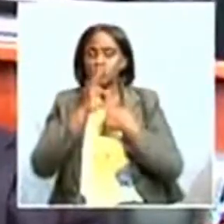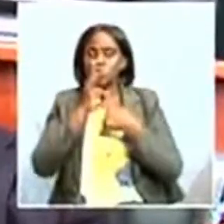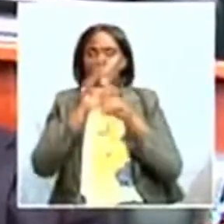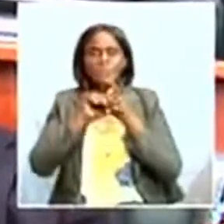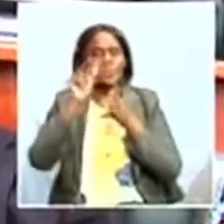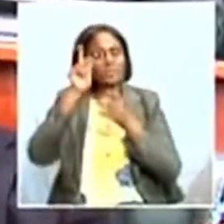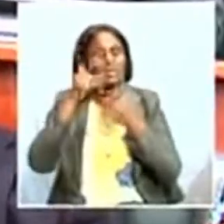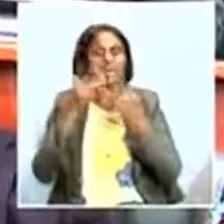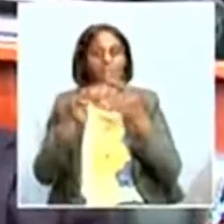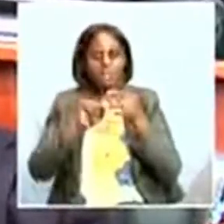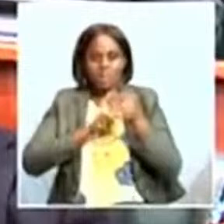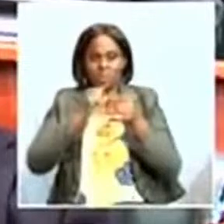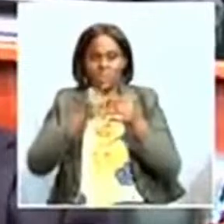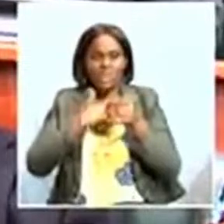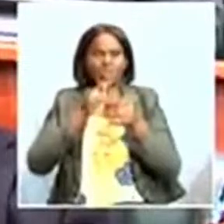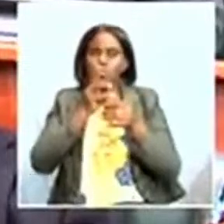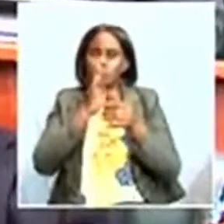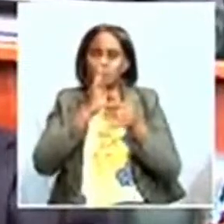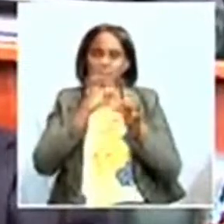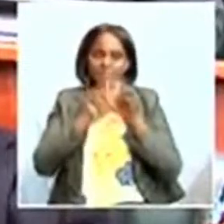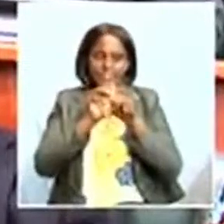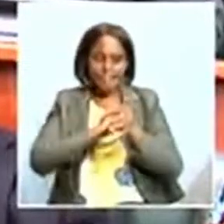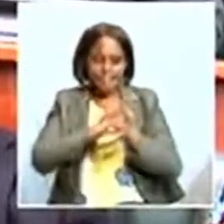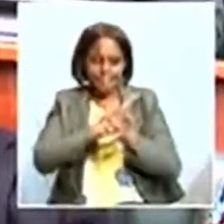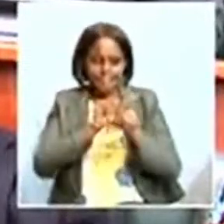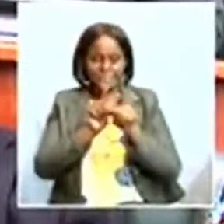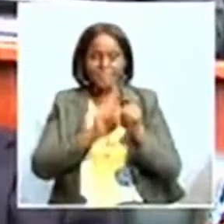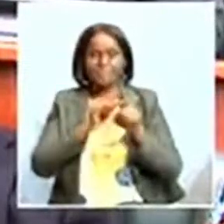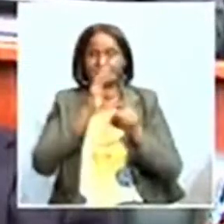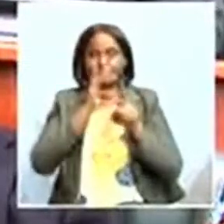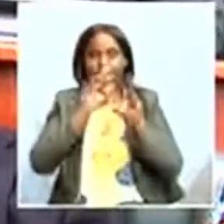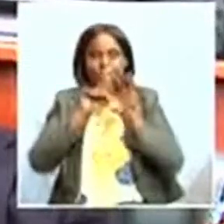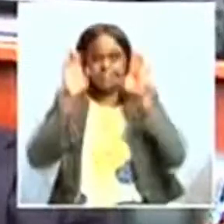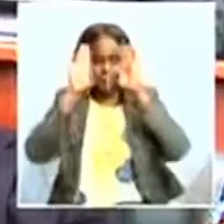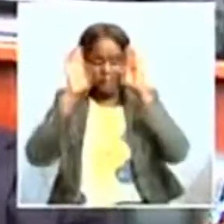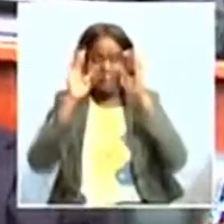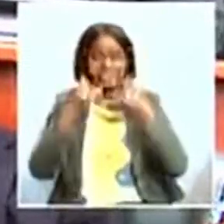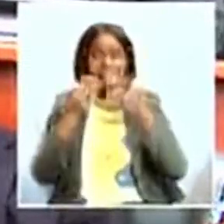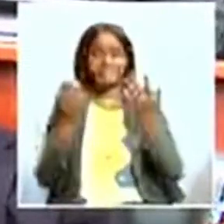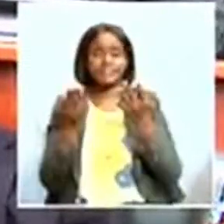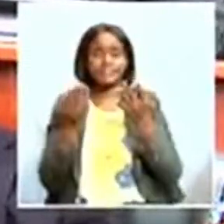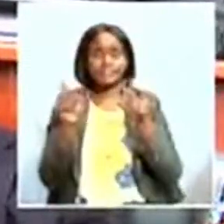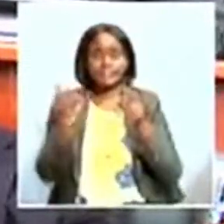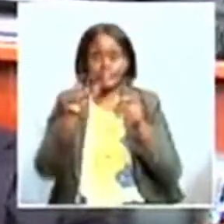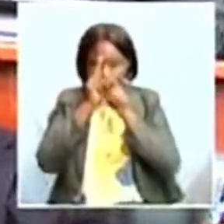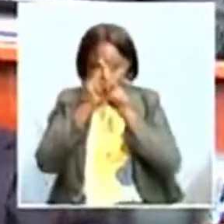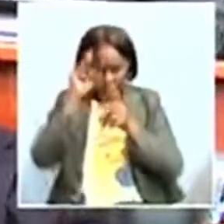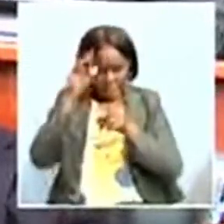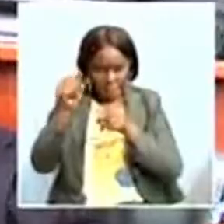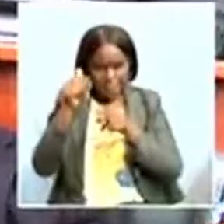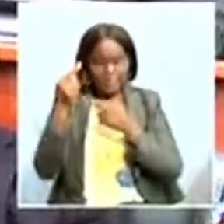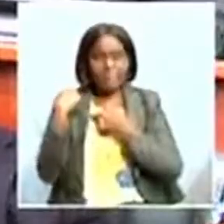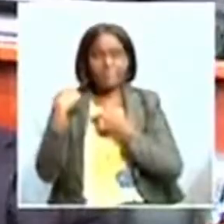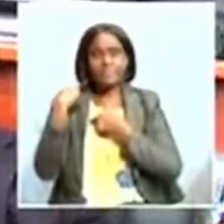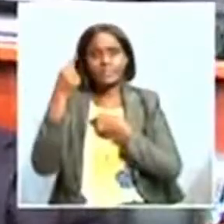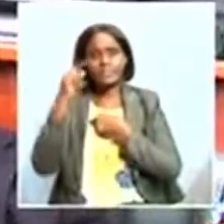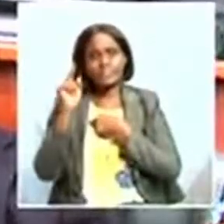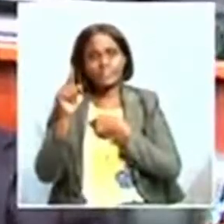Kitwe, we do not have water in Chambeshi, and we do not have water in Kalulushi. Is the Honorable Minister